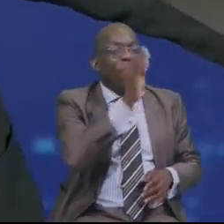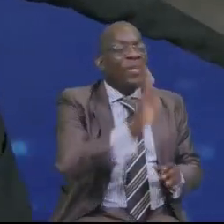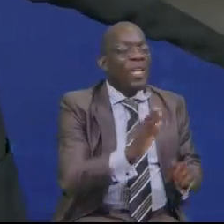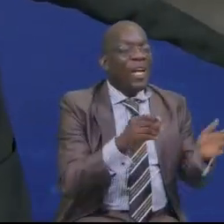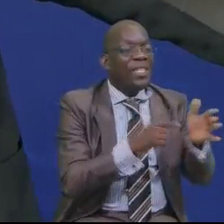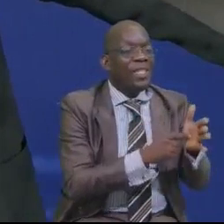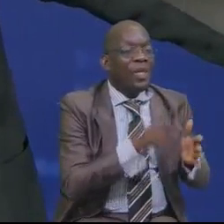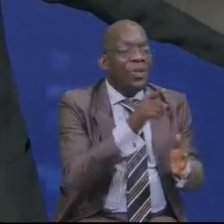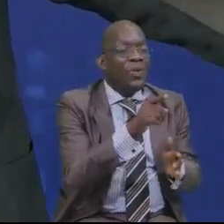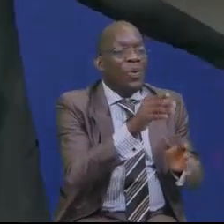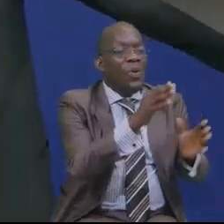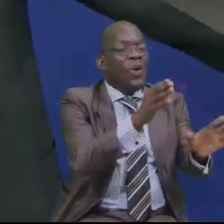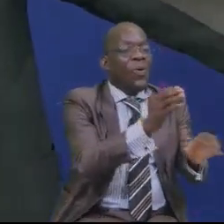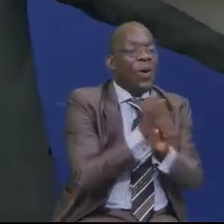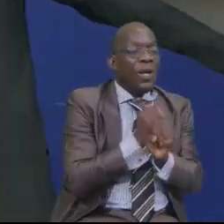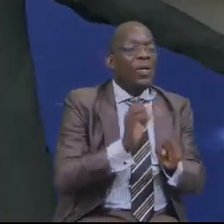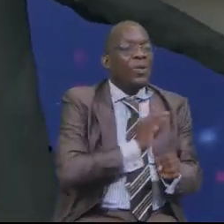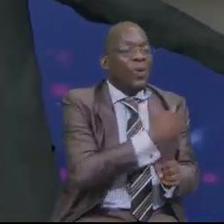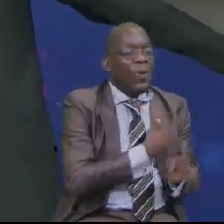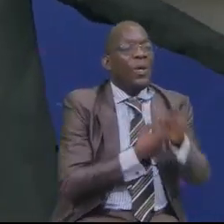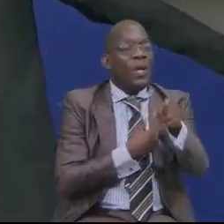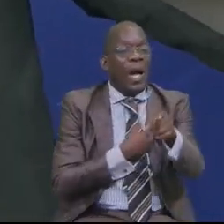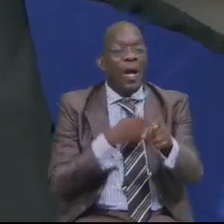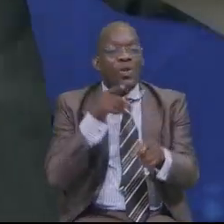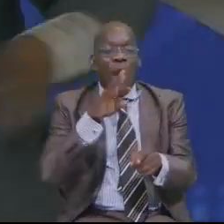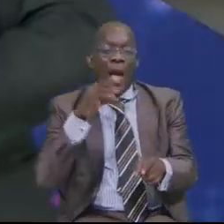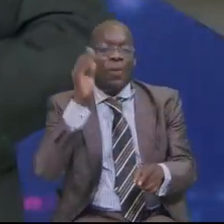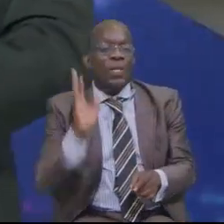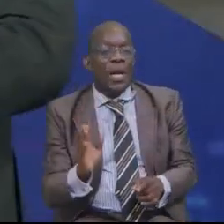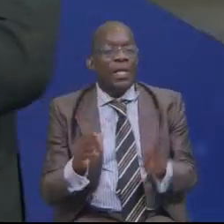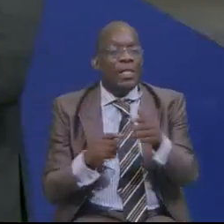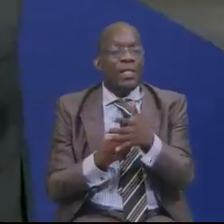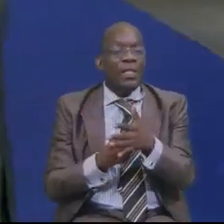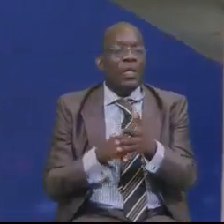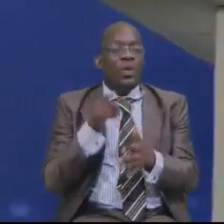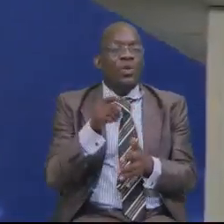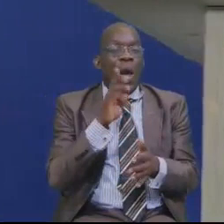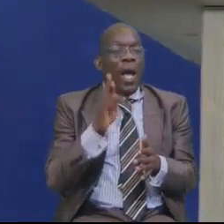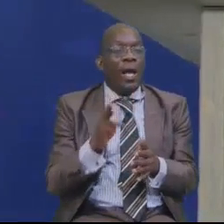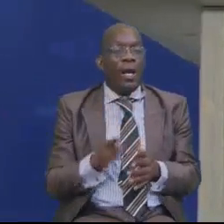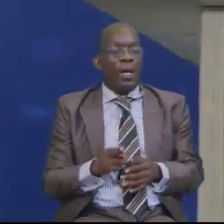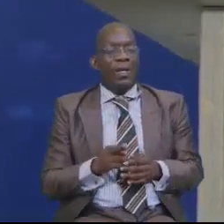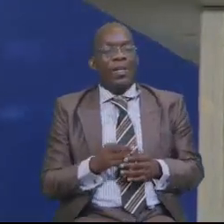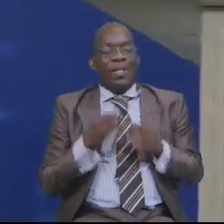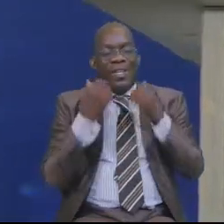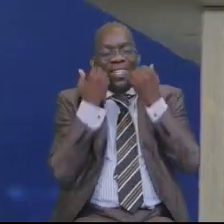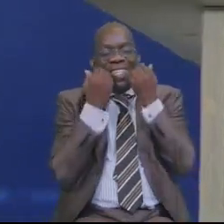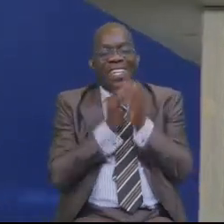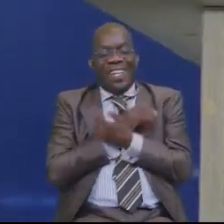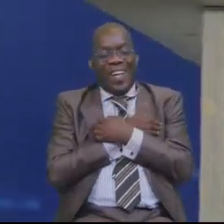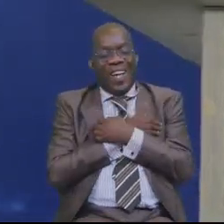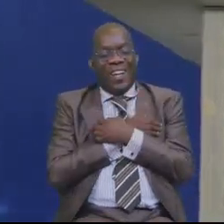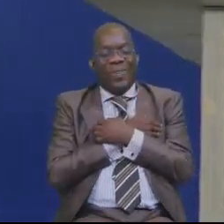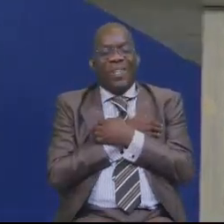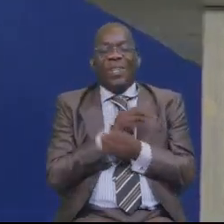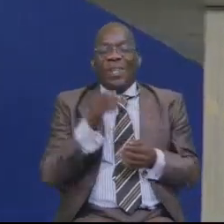you soul winner so and so? Are you the preacher so and so? And you are shy because an